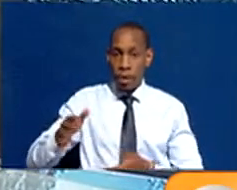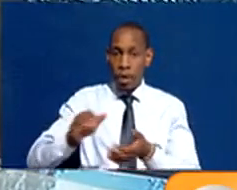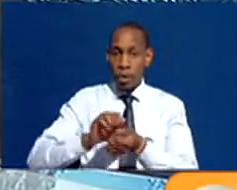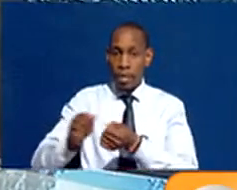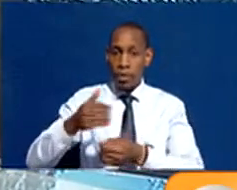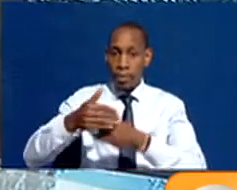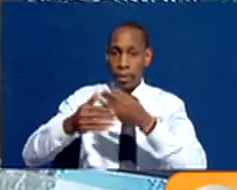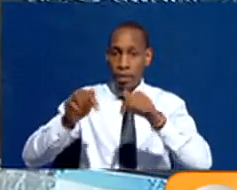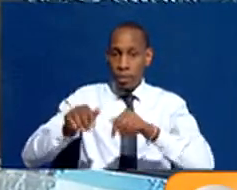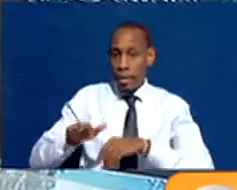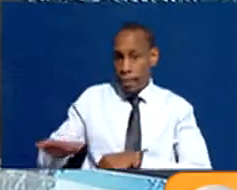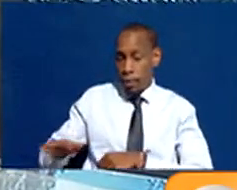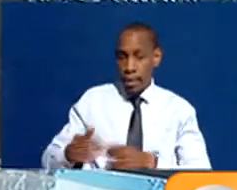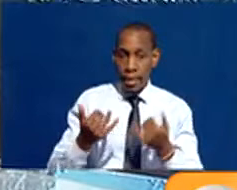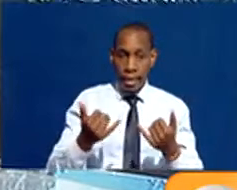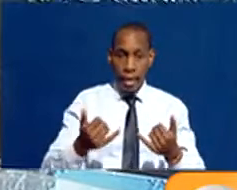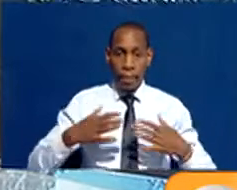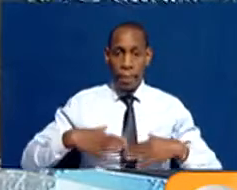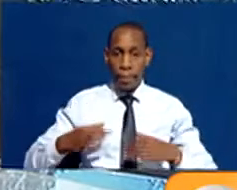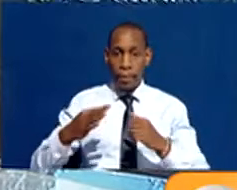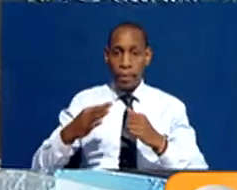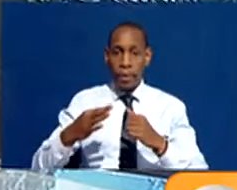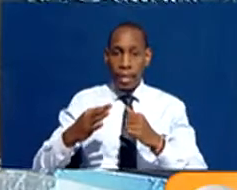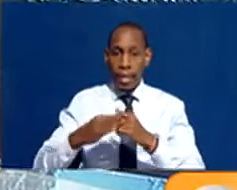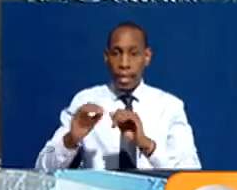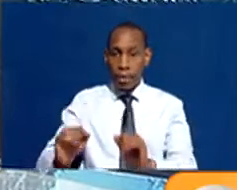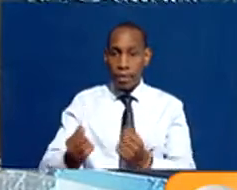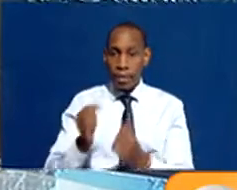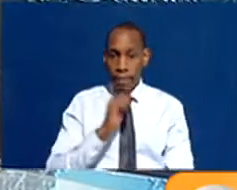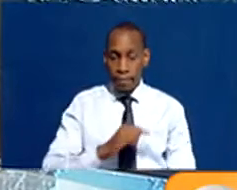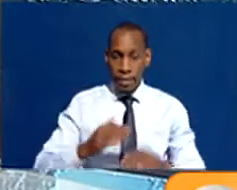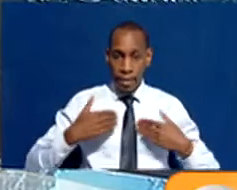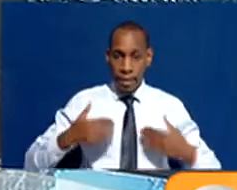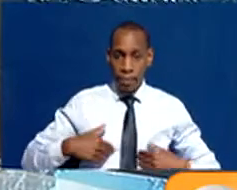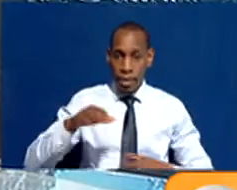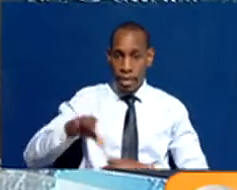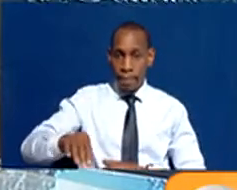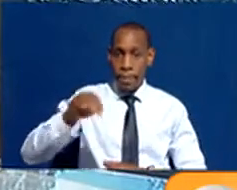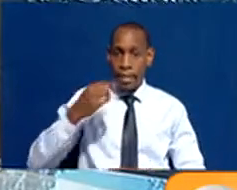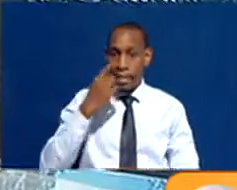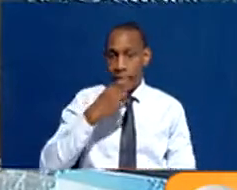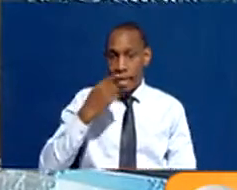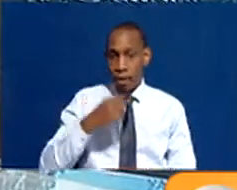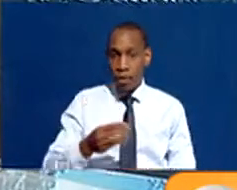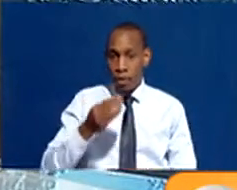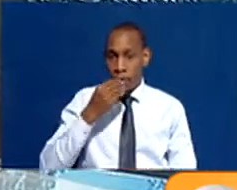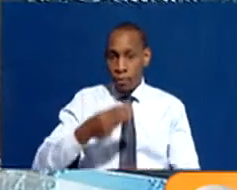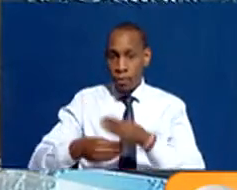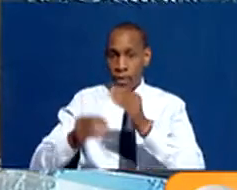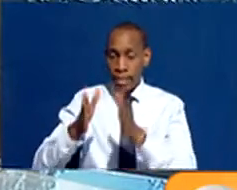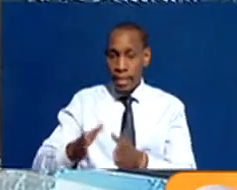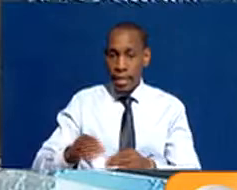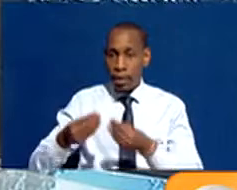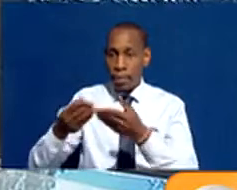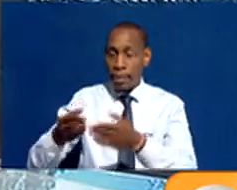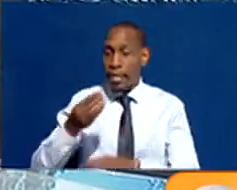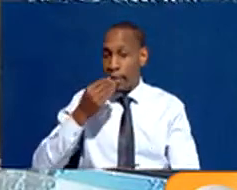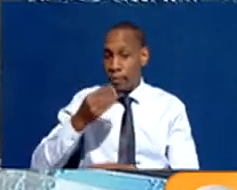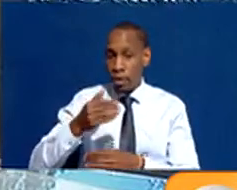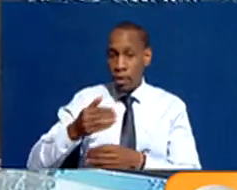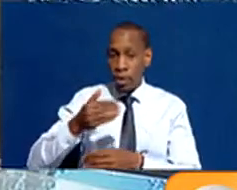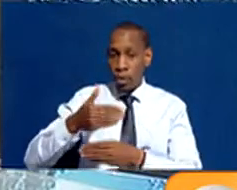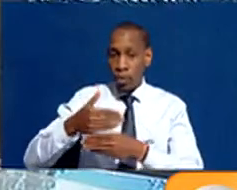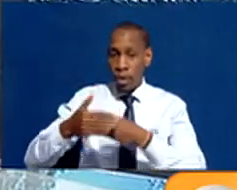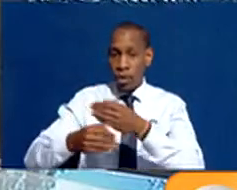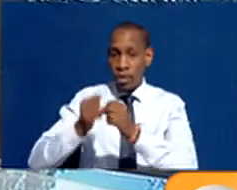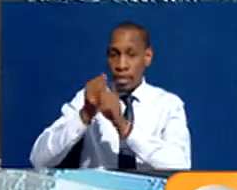early this morning. So far, eight people have been rescued. The body retrieved was that of a food vendor who had supplied food to the construction